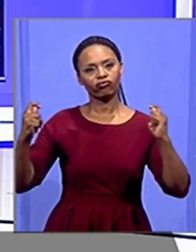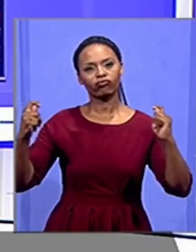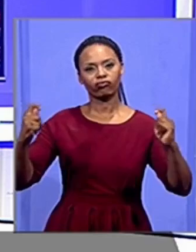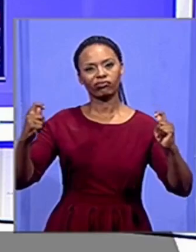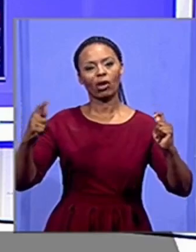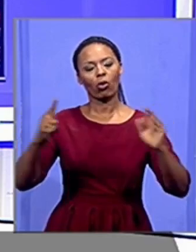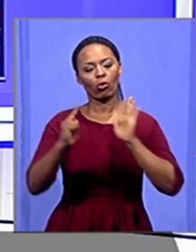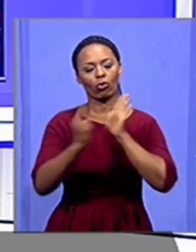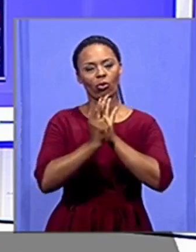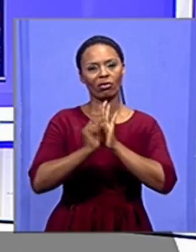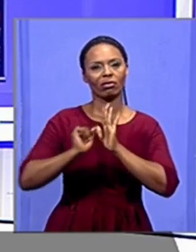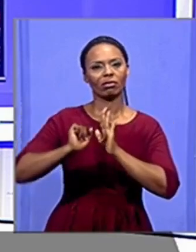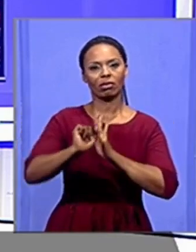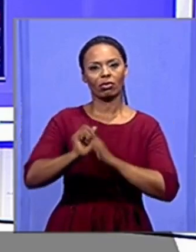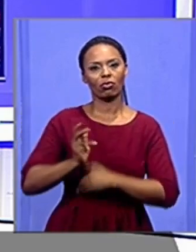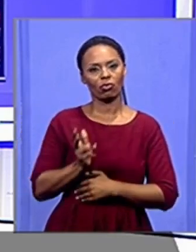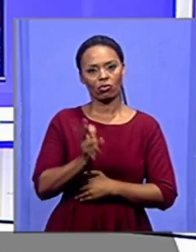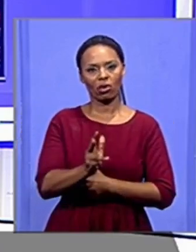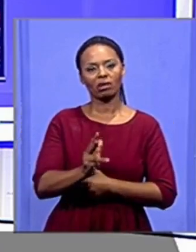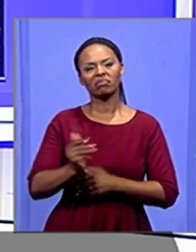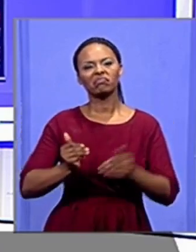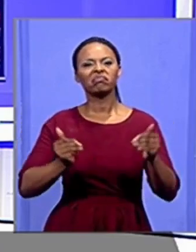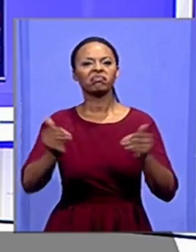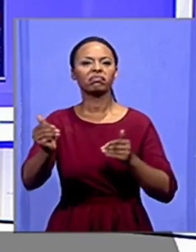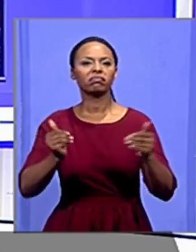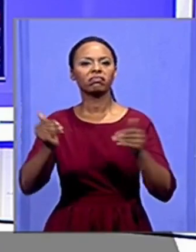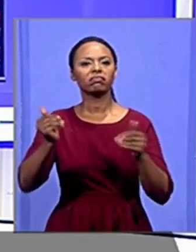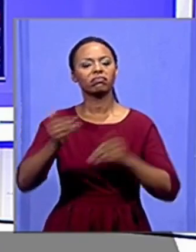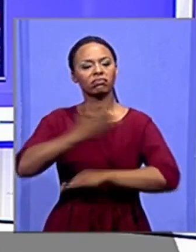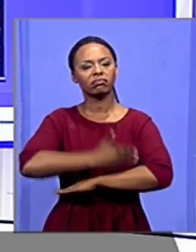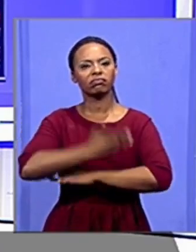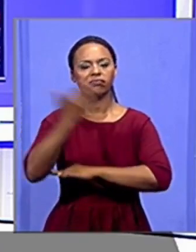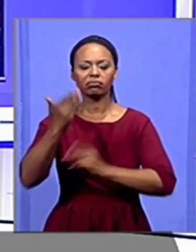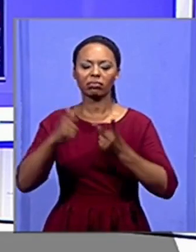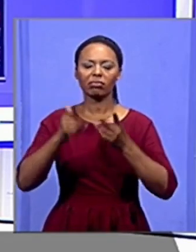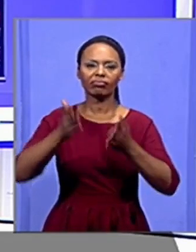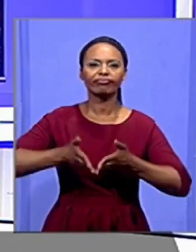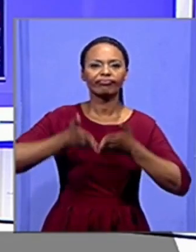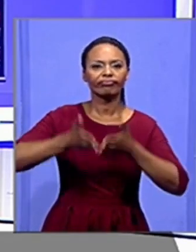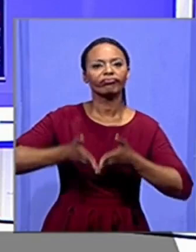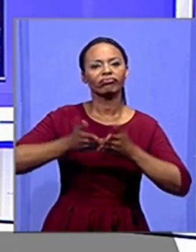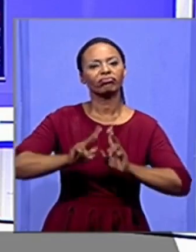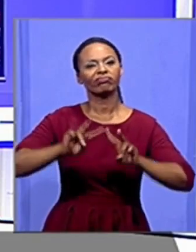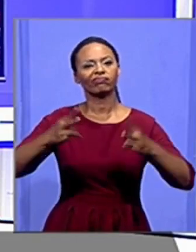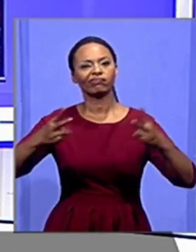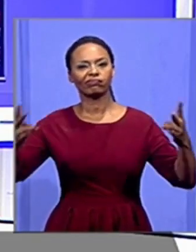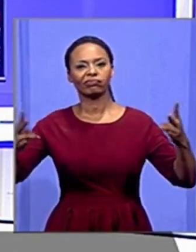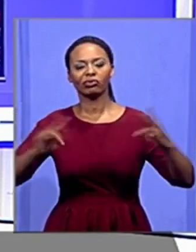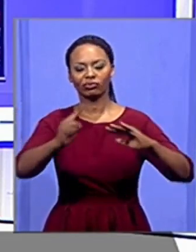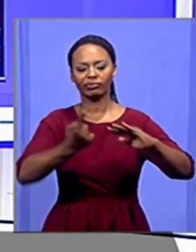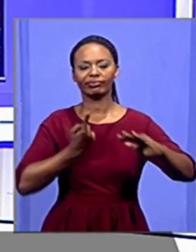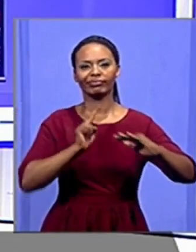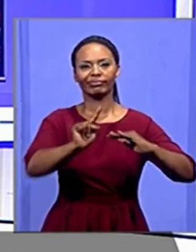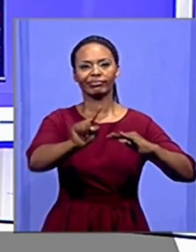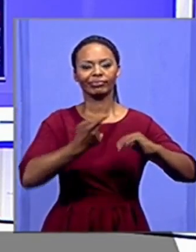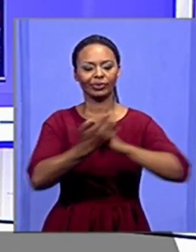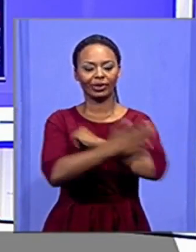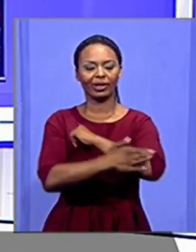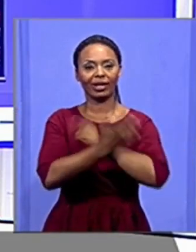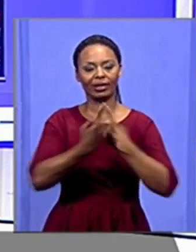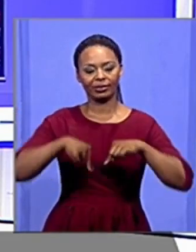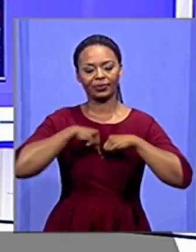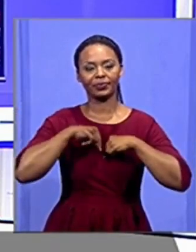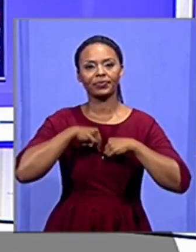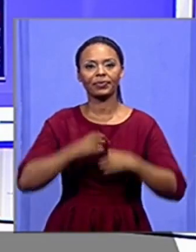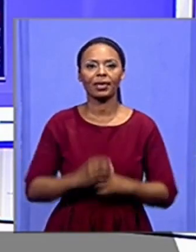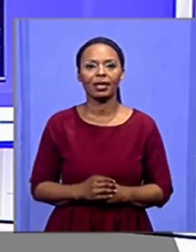o rulagantšwego wa go laola mafelo a boemakepe a go fapafapana a go tsena ka nageng. Nakong e